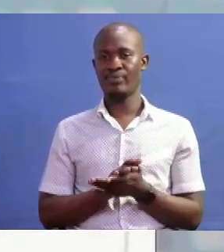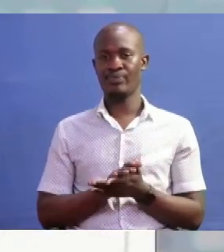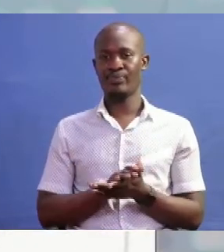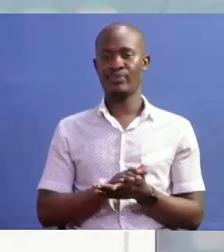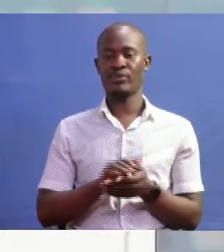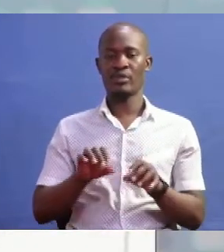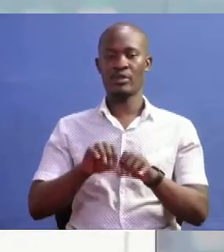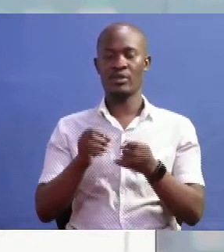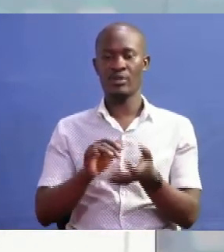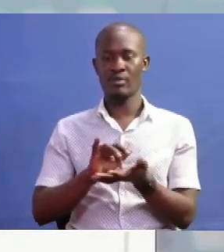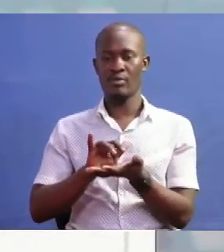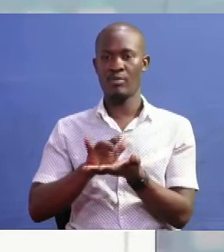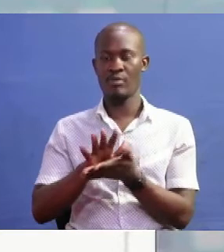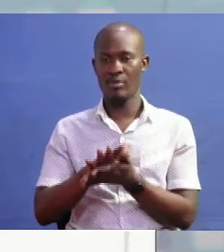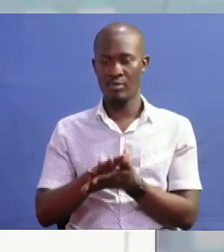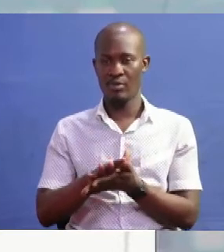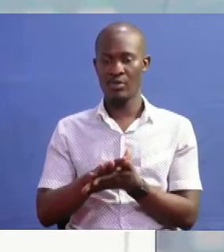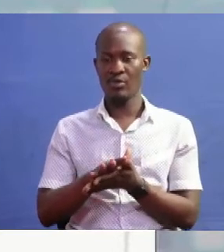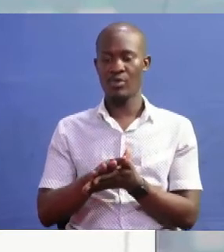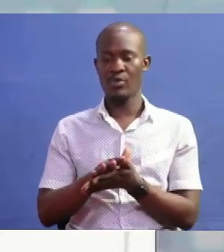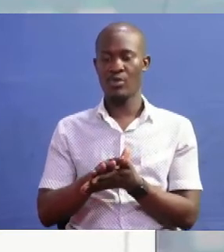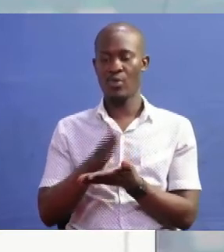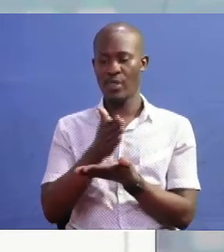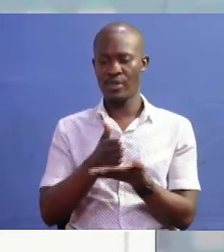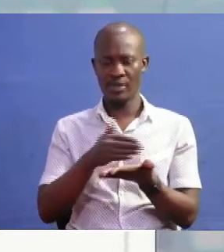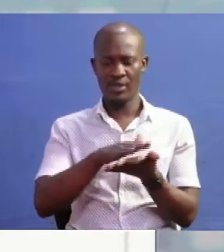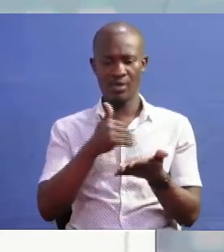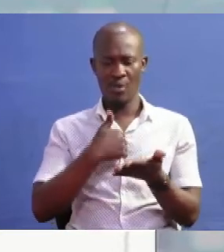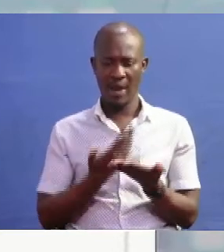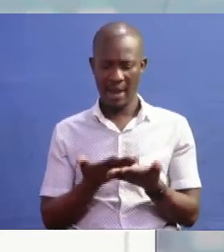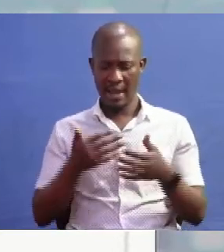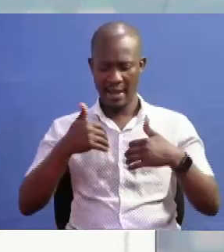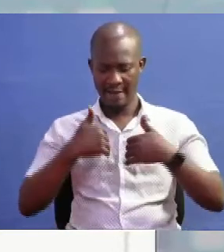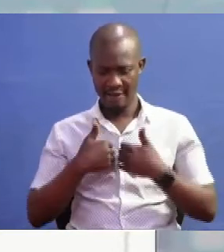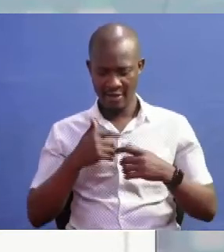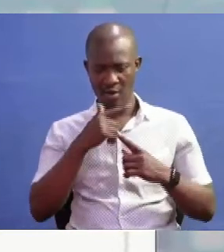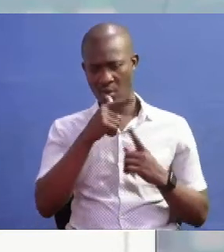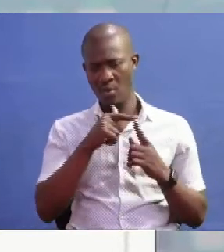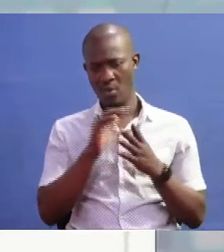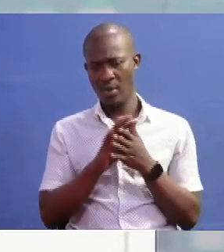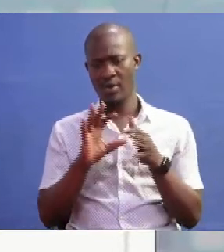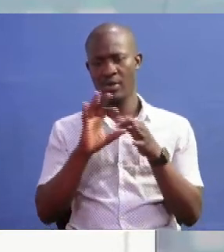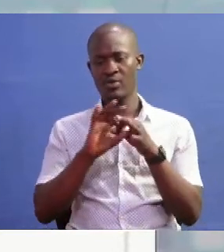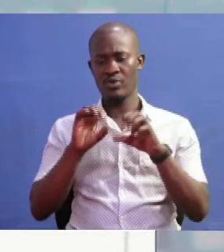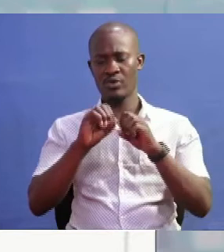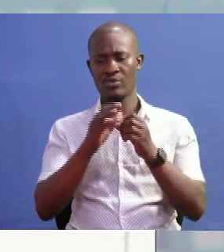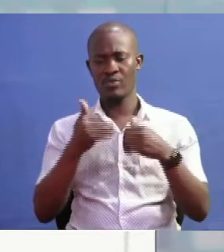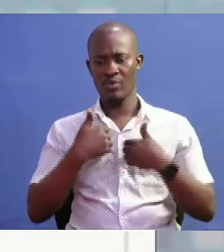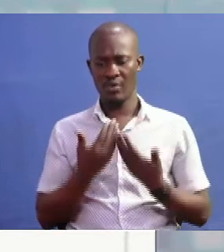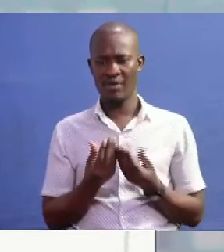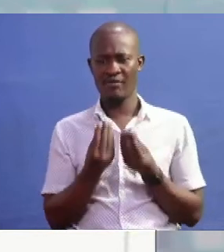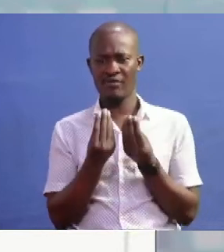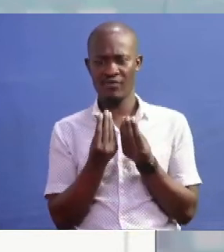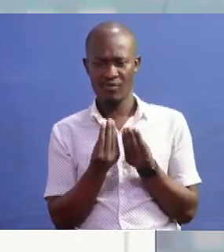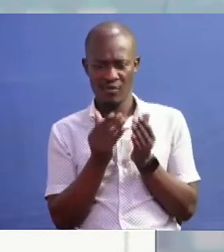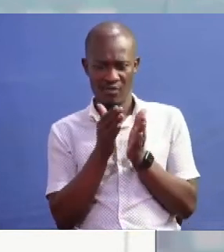SACCOs pay a dividend on the share capital that one owns. Mm-hmm. When you're joining in a SACCO, there is the minimum share capital you